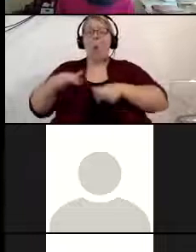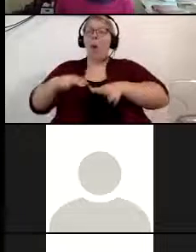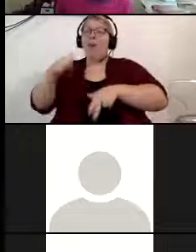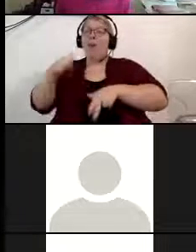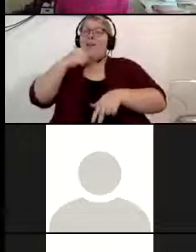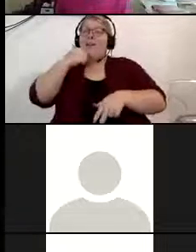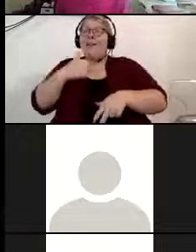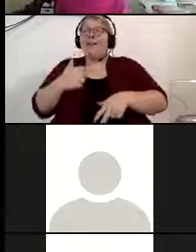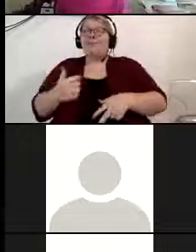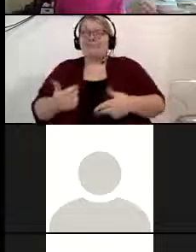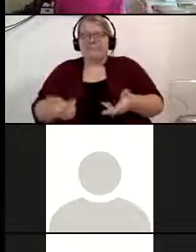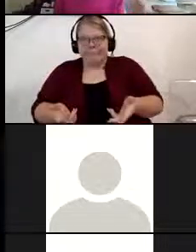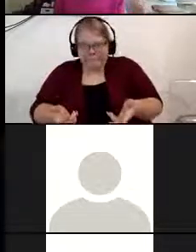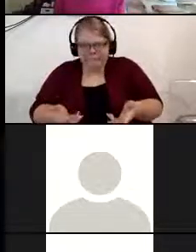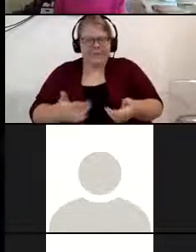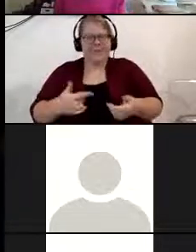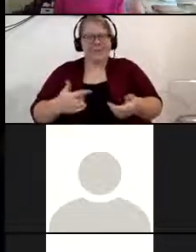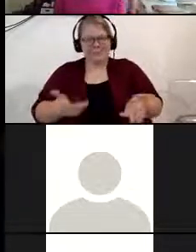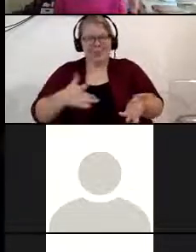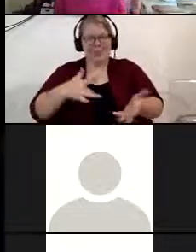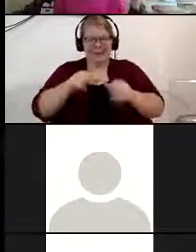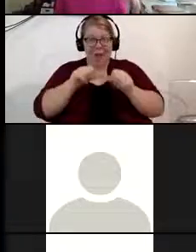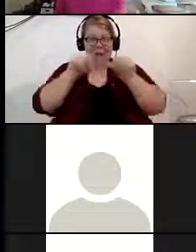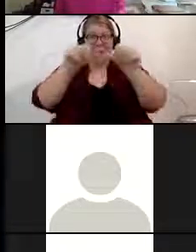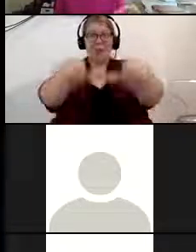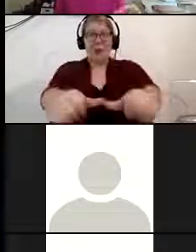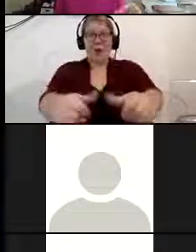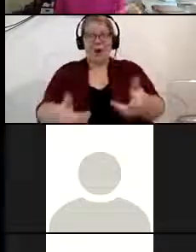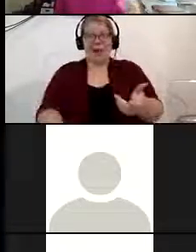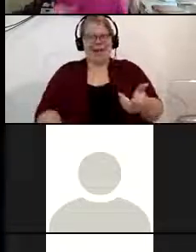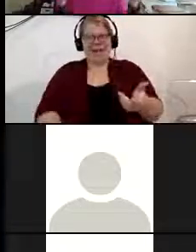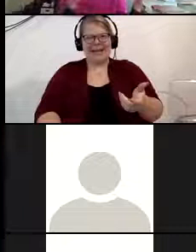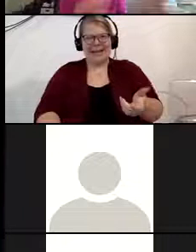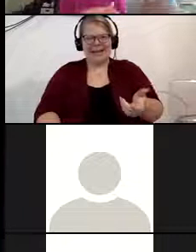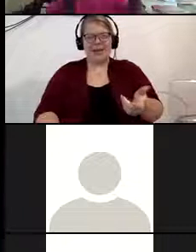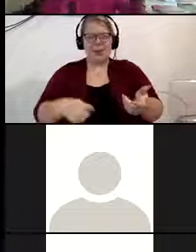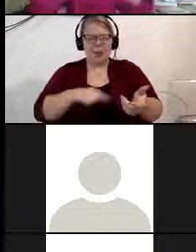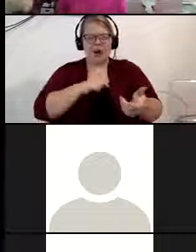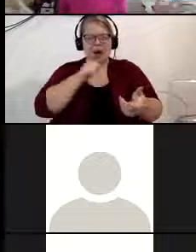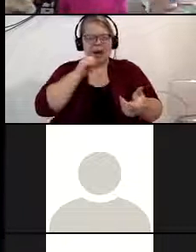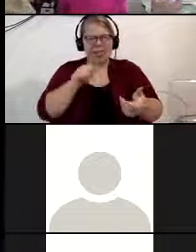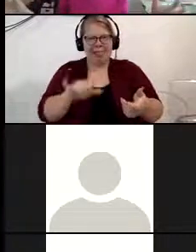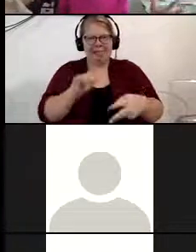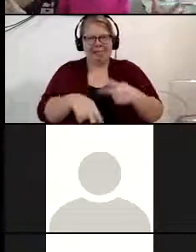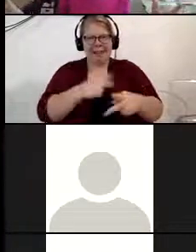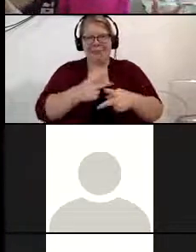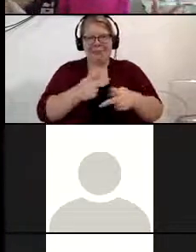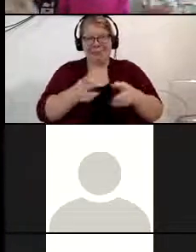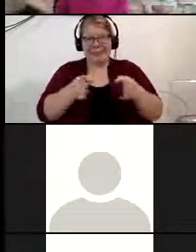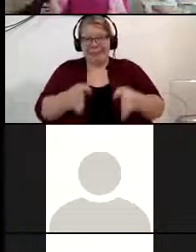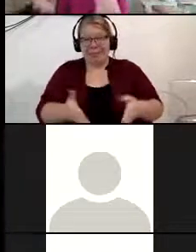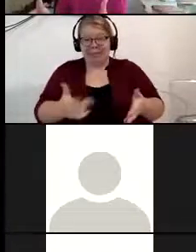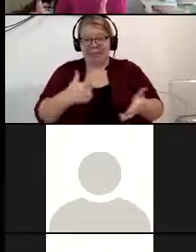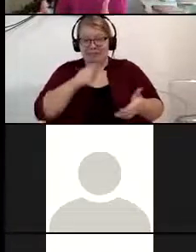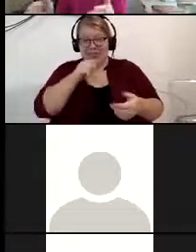planet. Um, and the illogic of requiring full blown abstinence